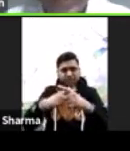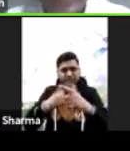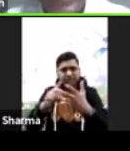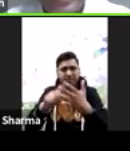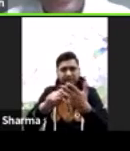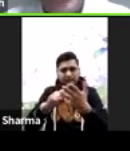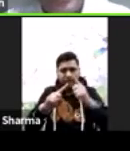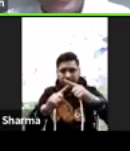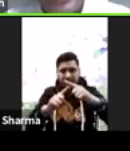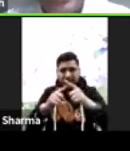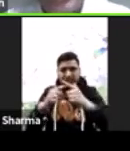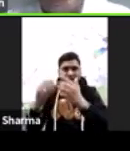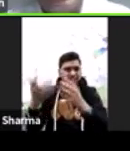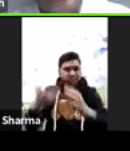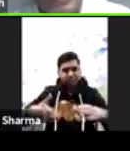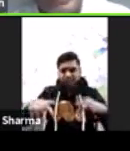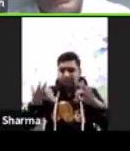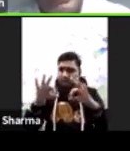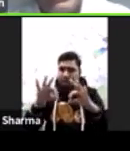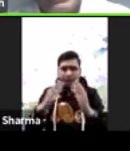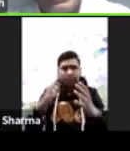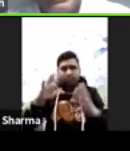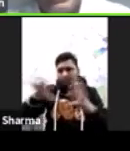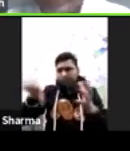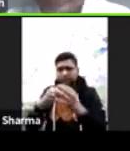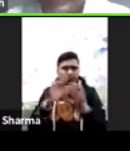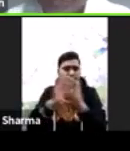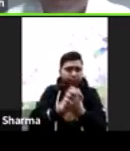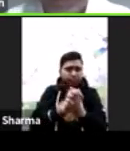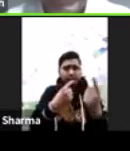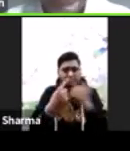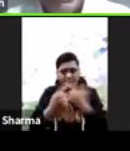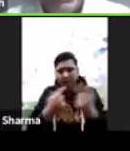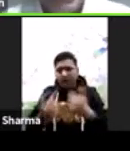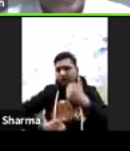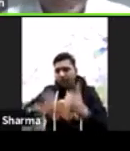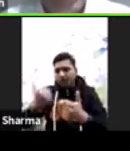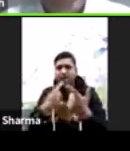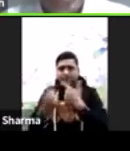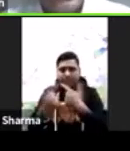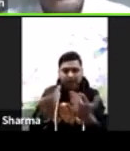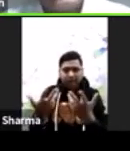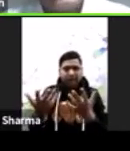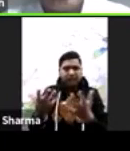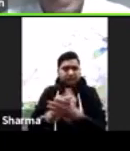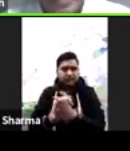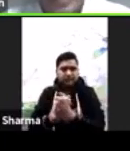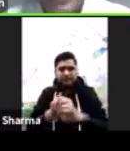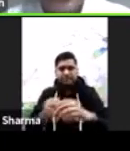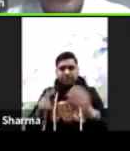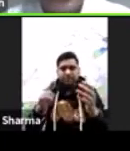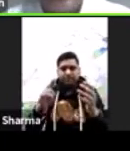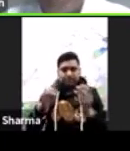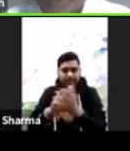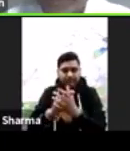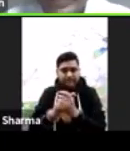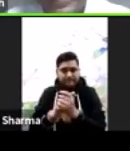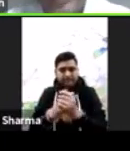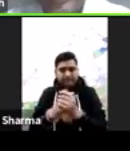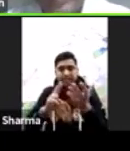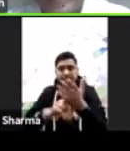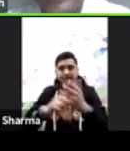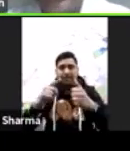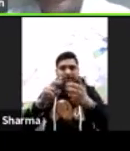our teams led by two iconic leaders, Nive and Ashwin. Today marks another big milestone for all of